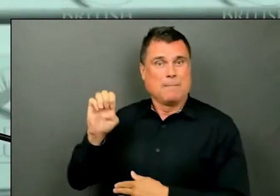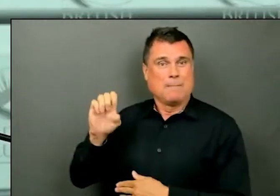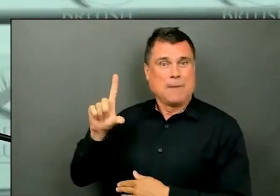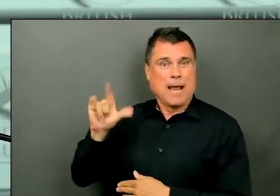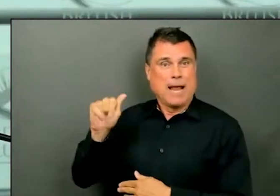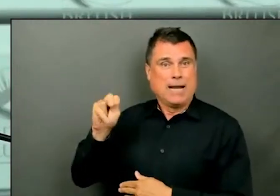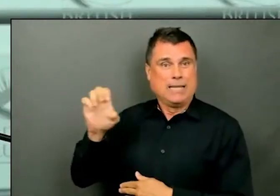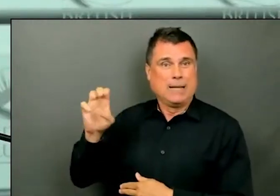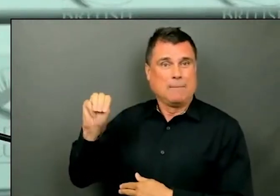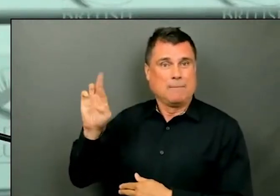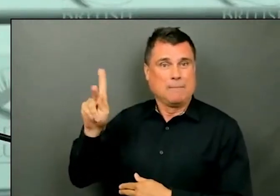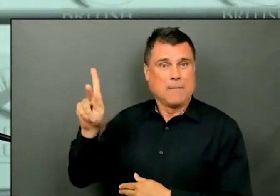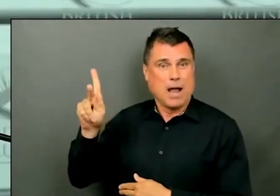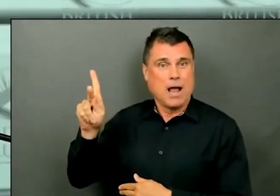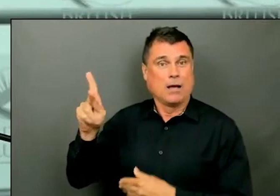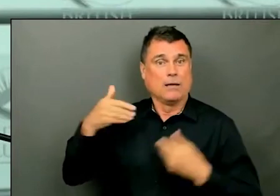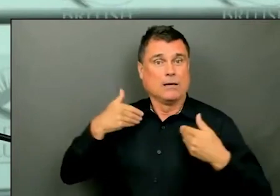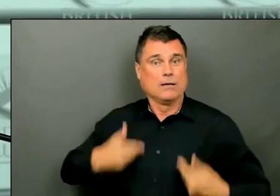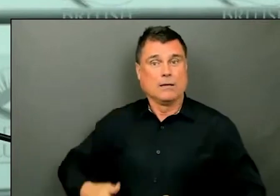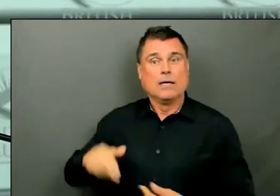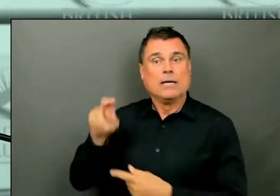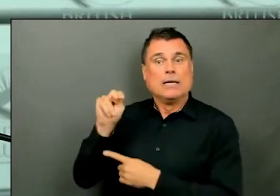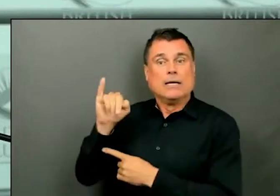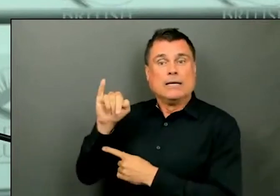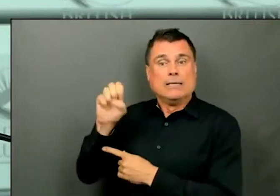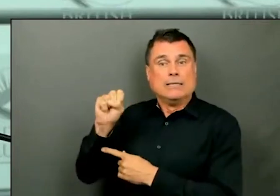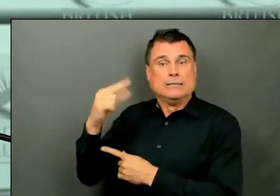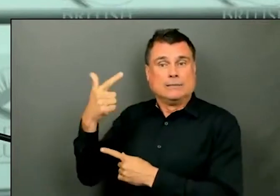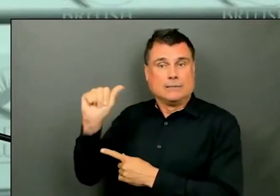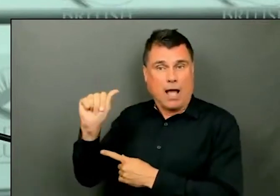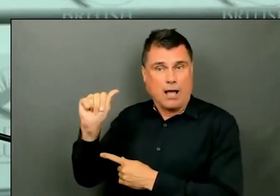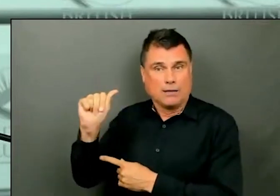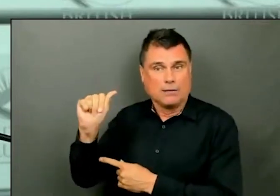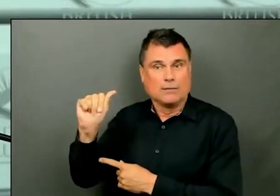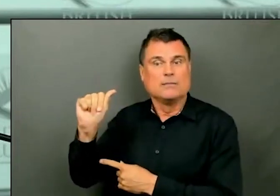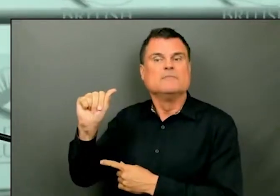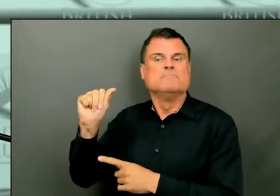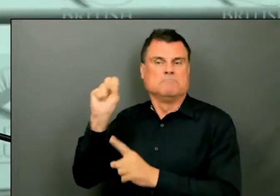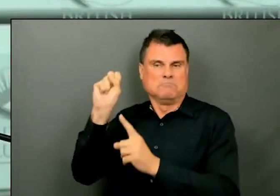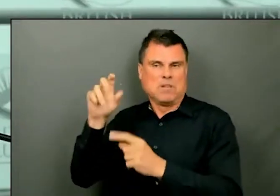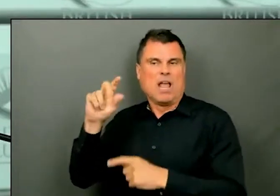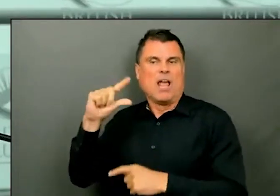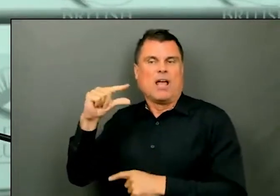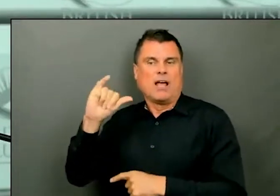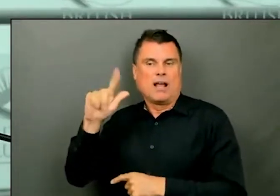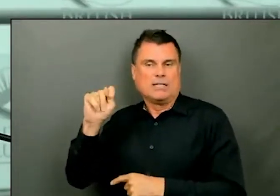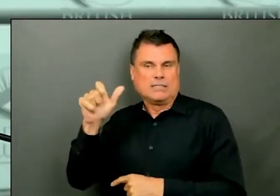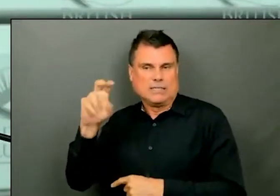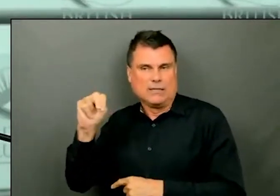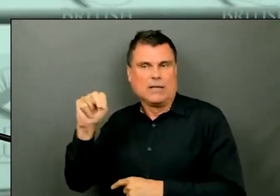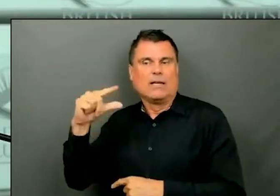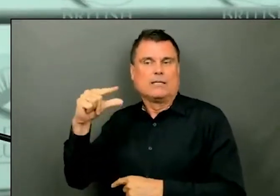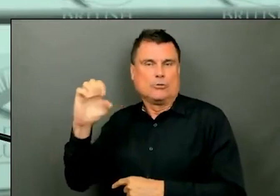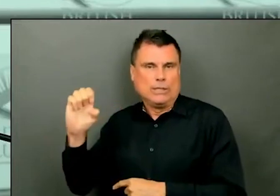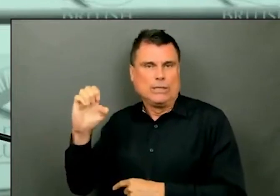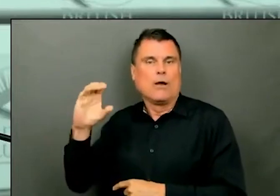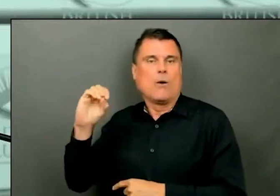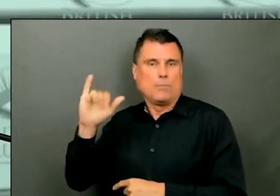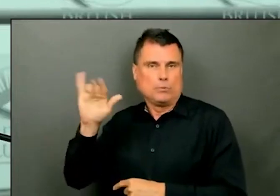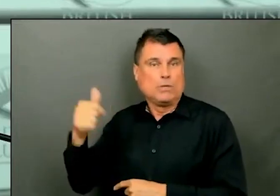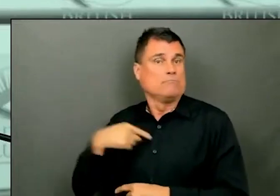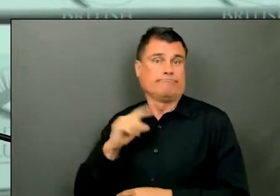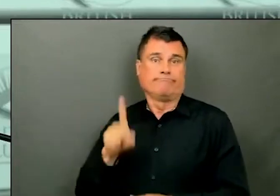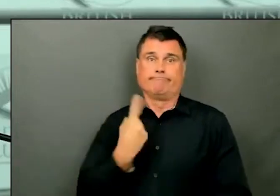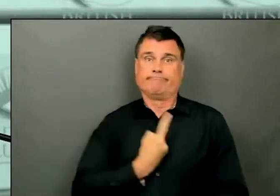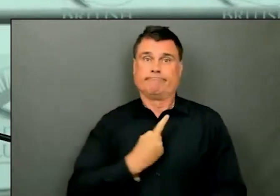proud to be BC's Minister for Tourism, Arts, Culture, and Sport. I'm also the first and only First Nations woman to get elected in BC and